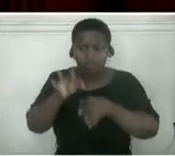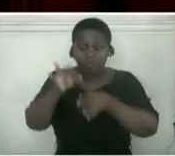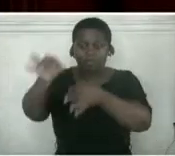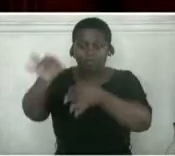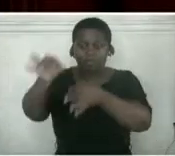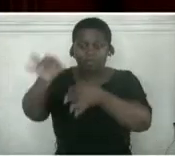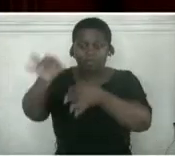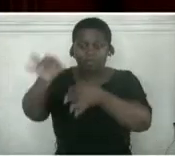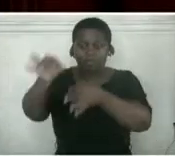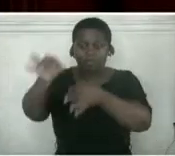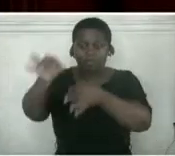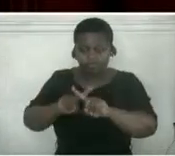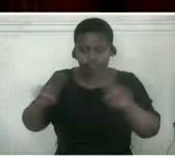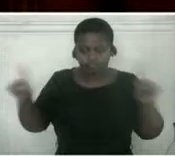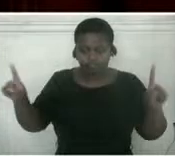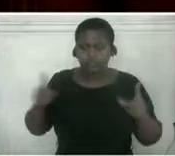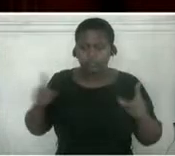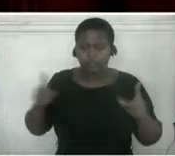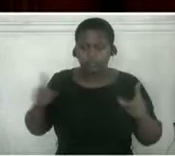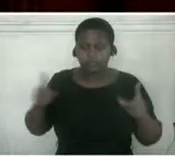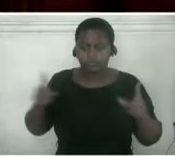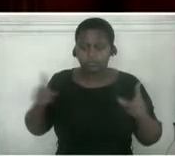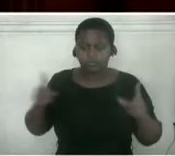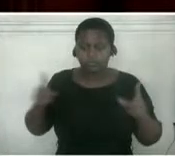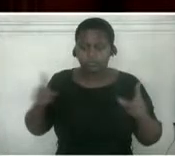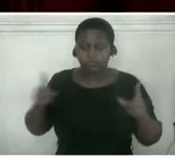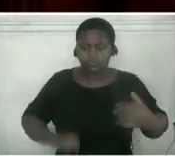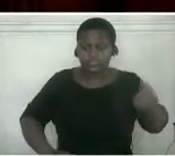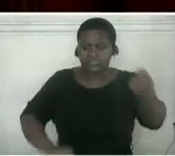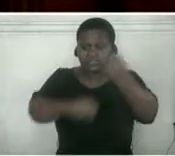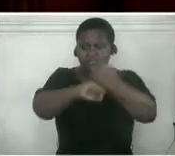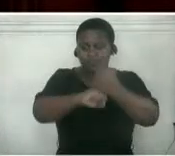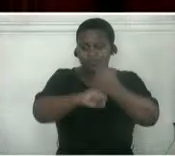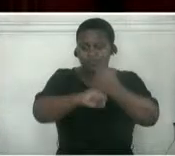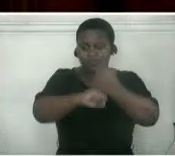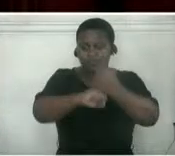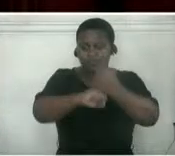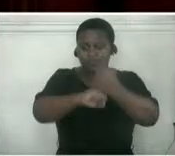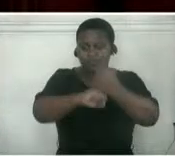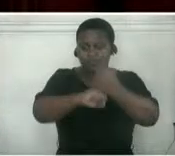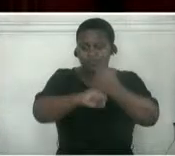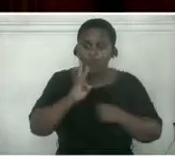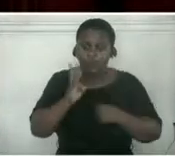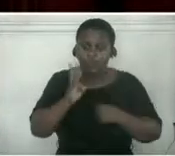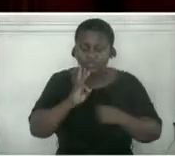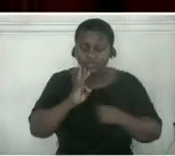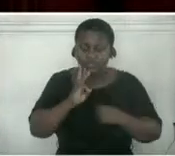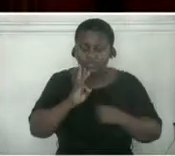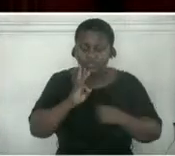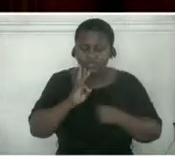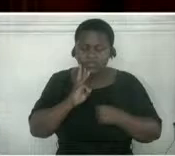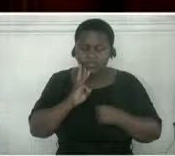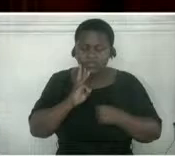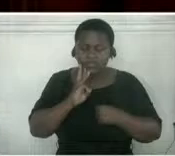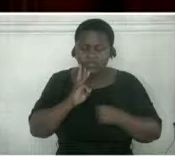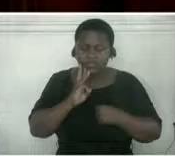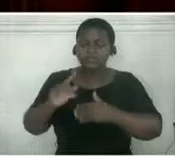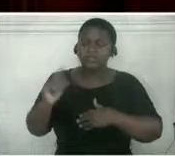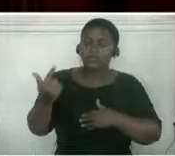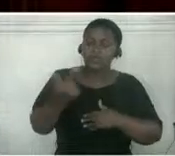have already started supporting water delimitation process, and all